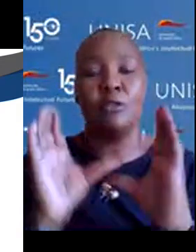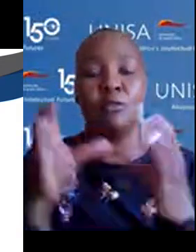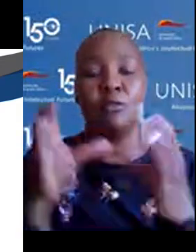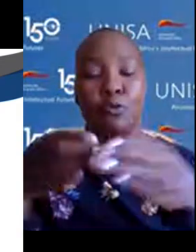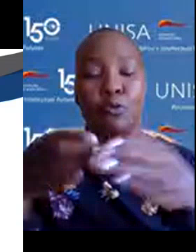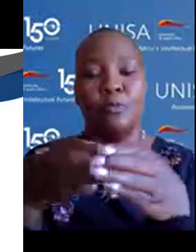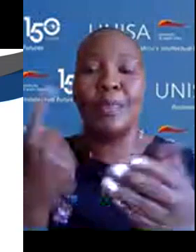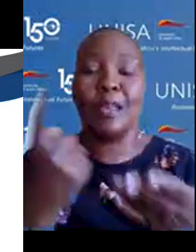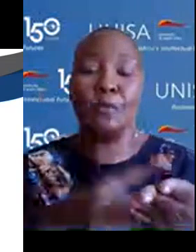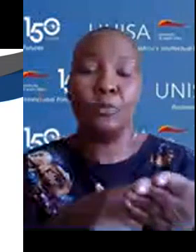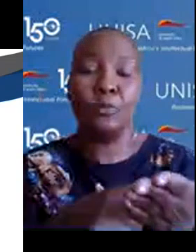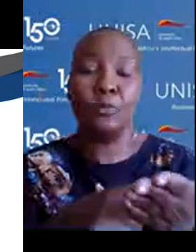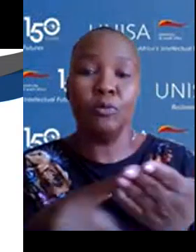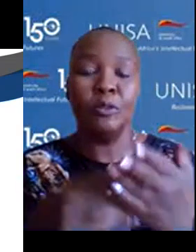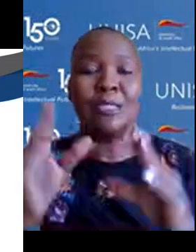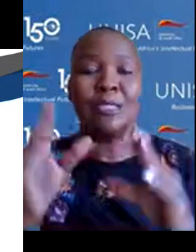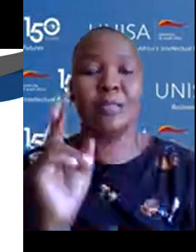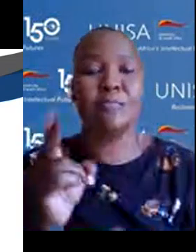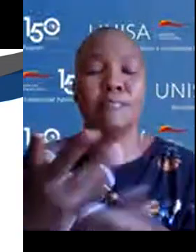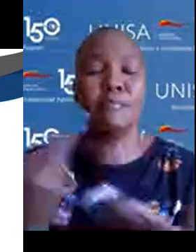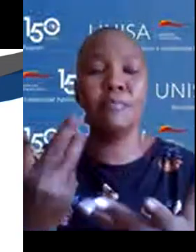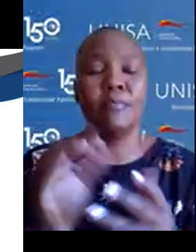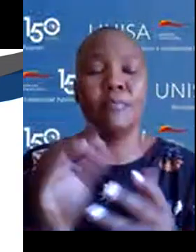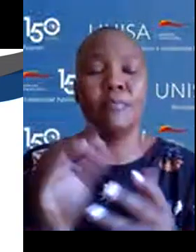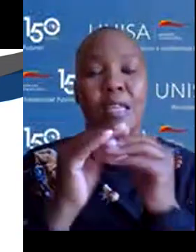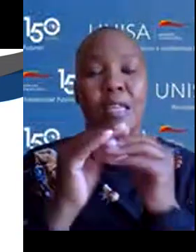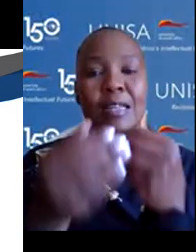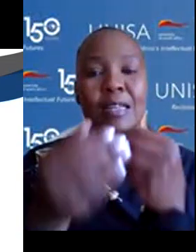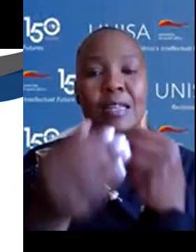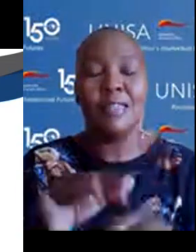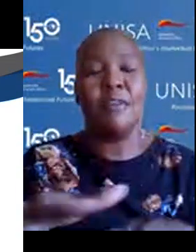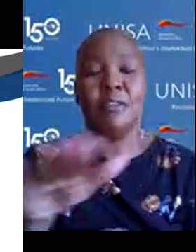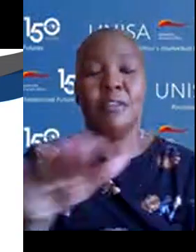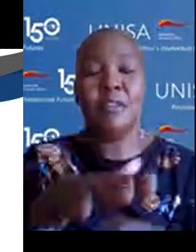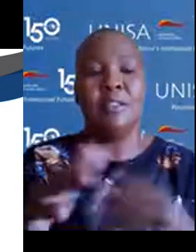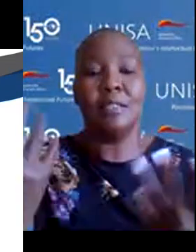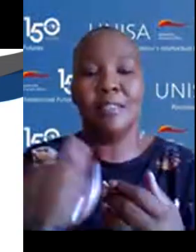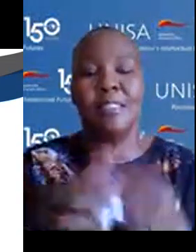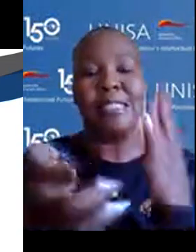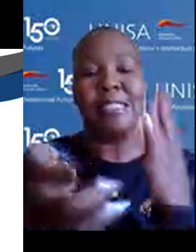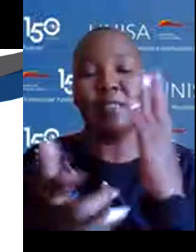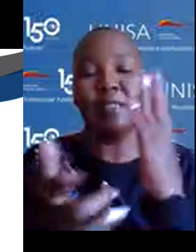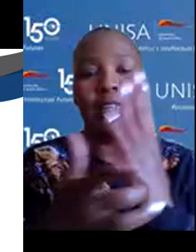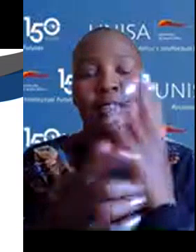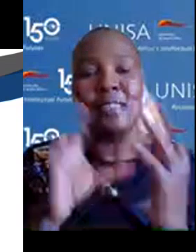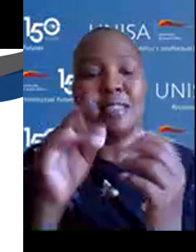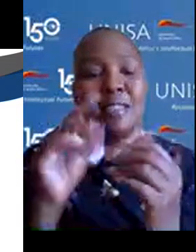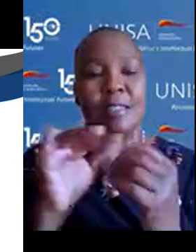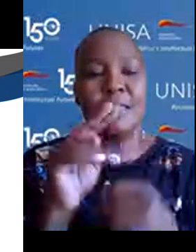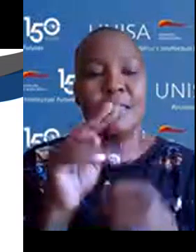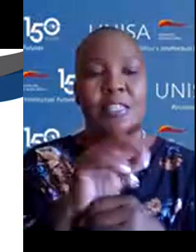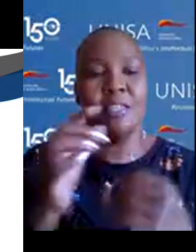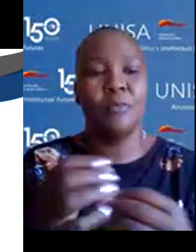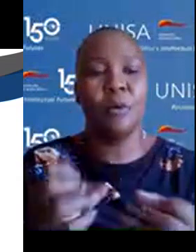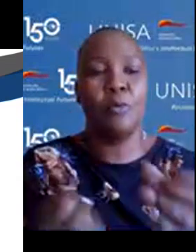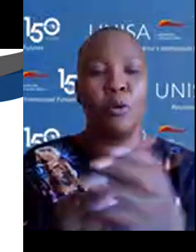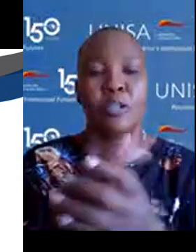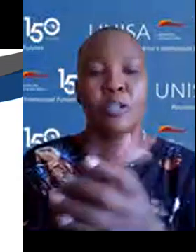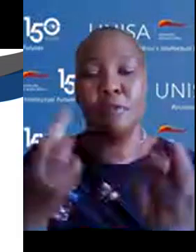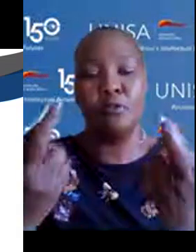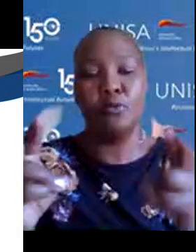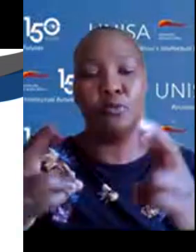week, we're going to start again with just covering the foundations, digital citizenship, But then we're going to dive right into the productivity tools that you might